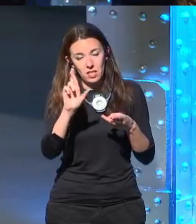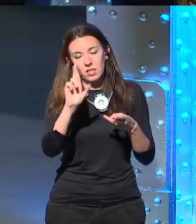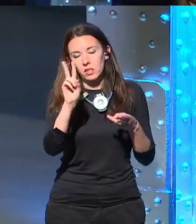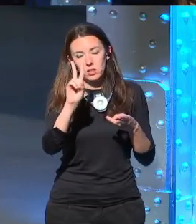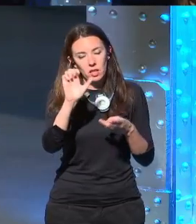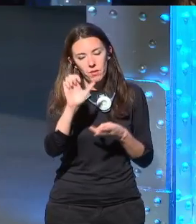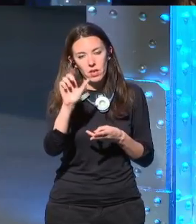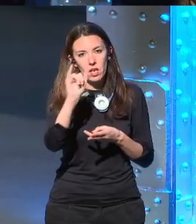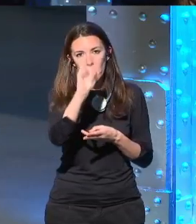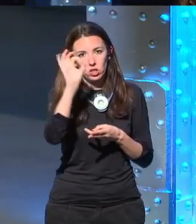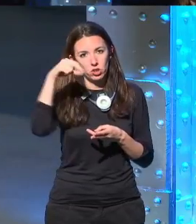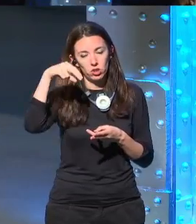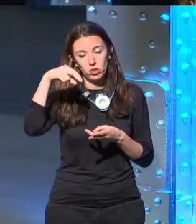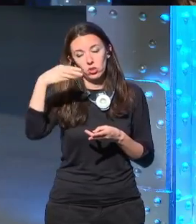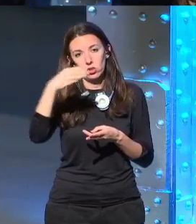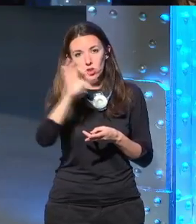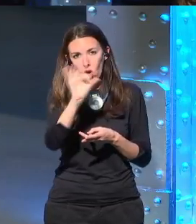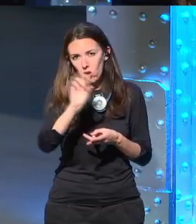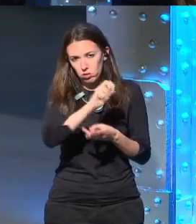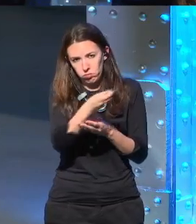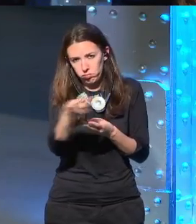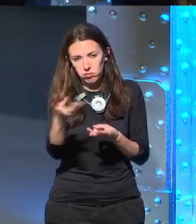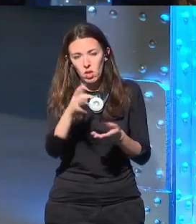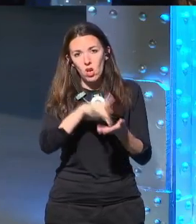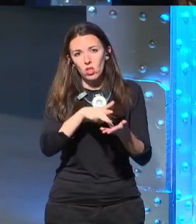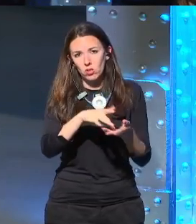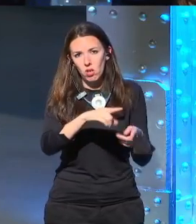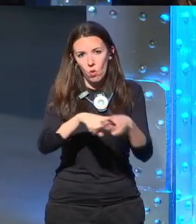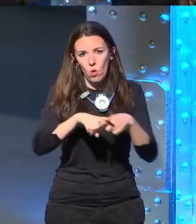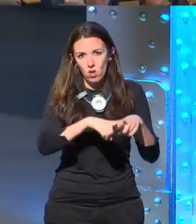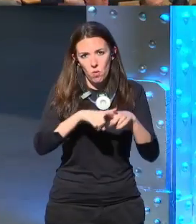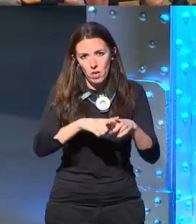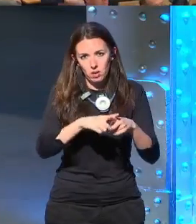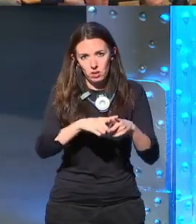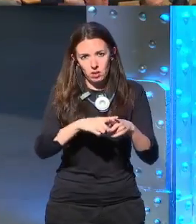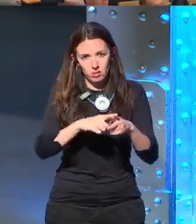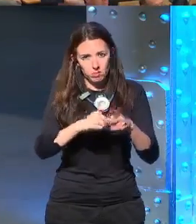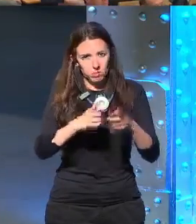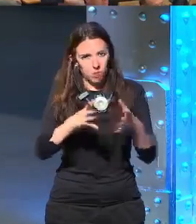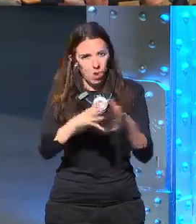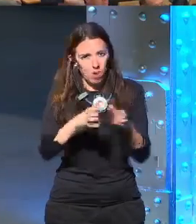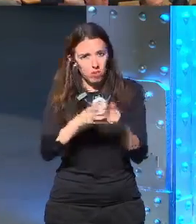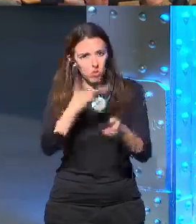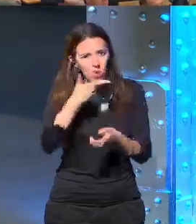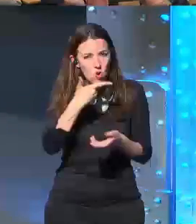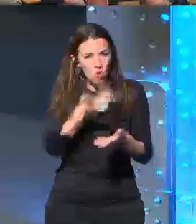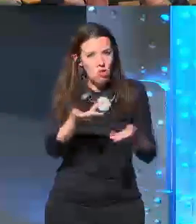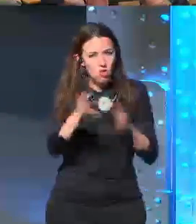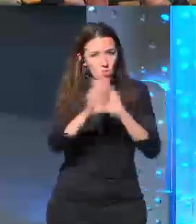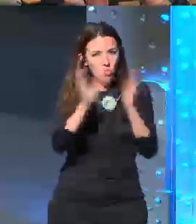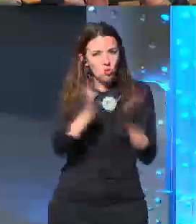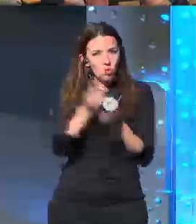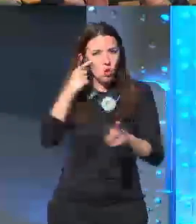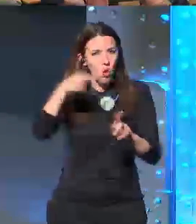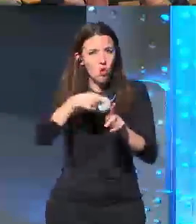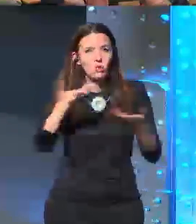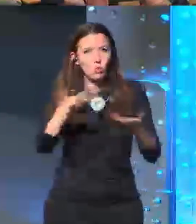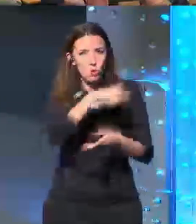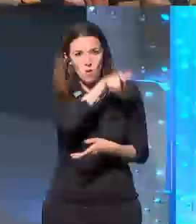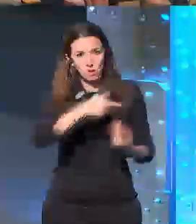now Leonardo Da Vinci. Now, all of them are human beings that share the same drive to know better the world,